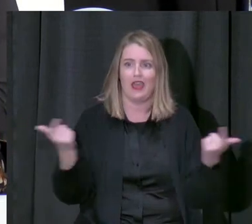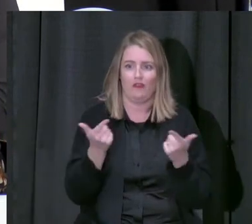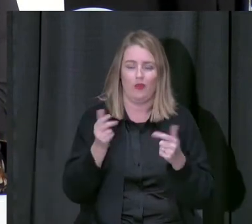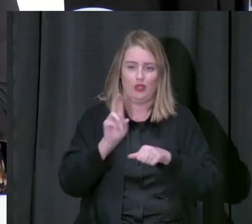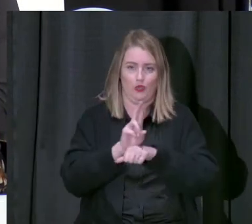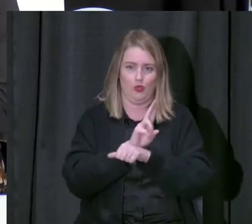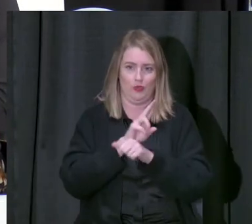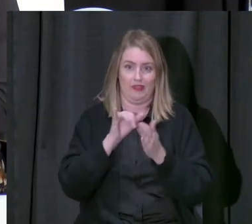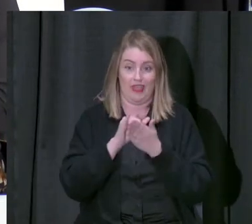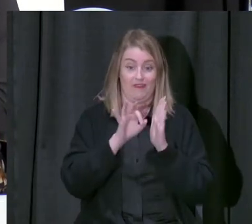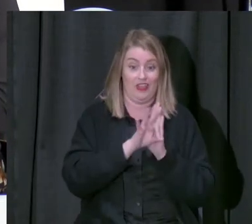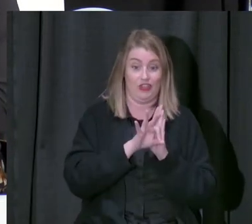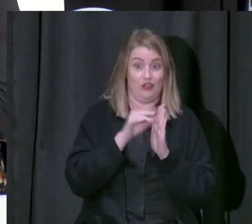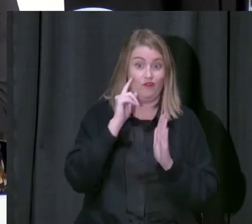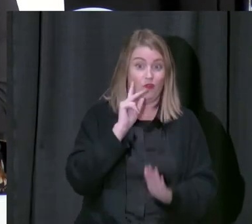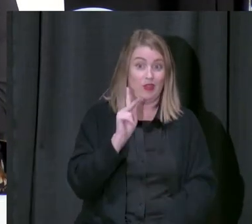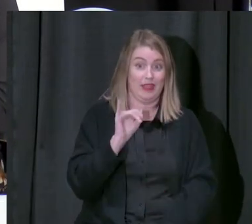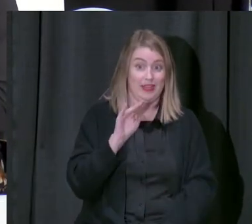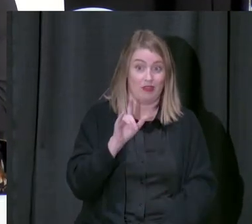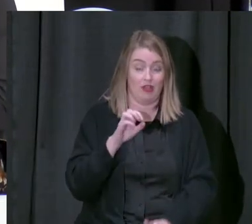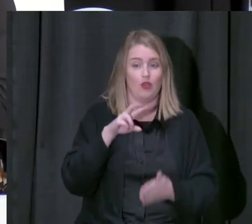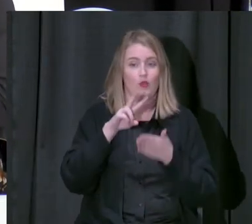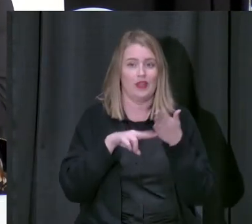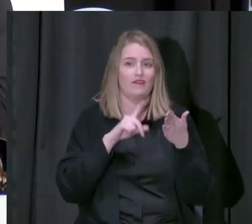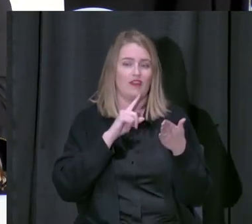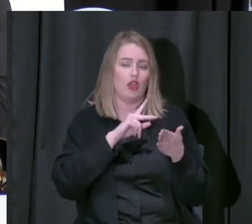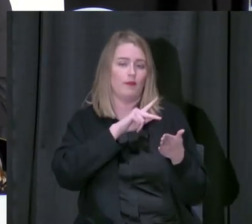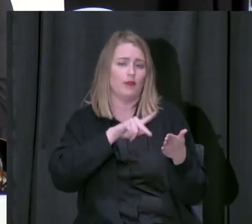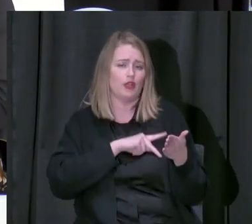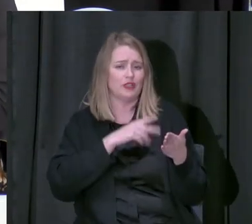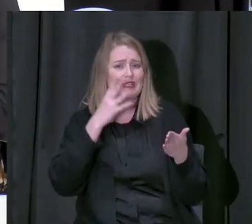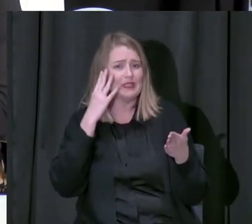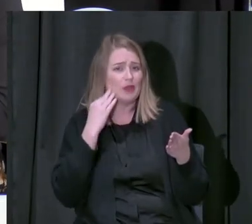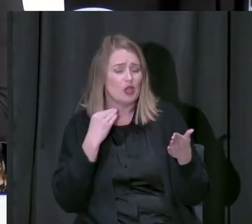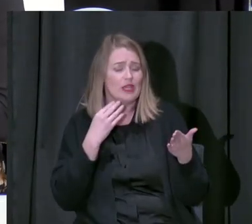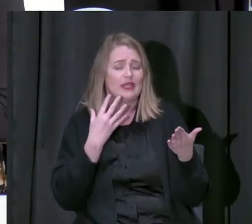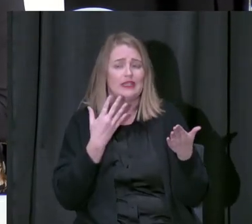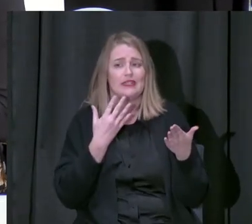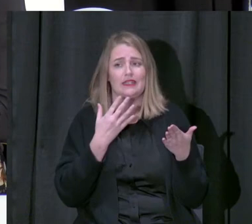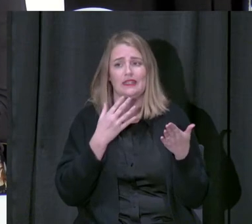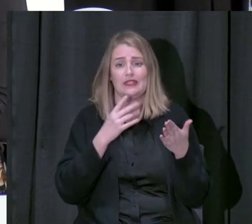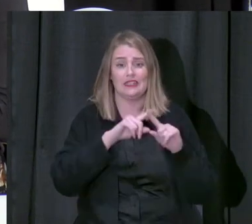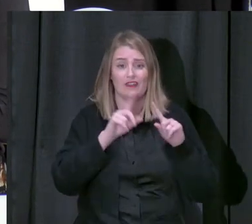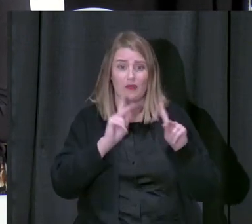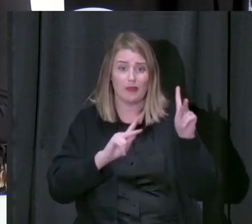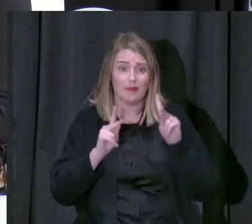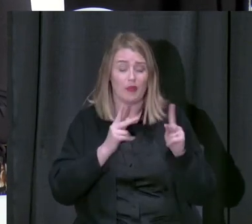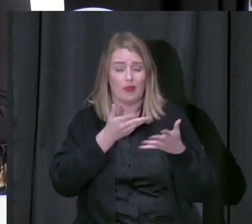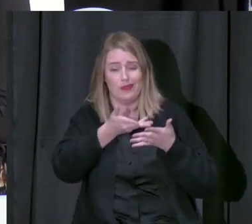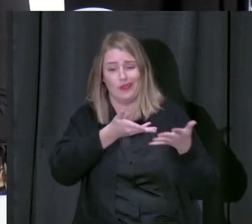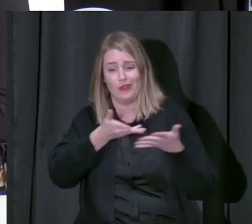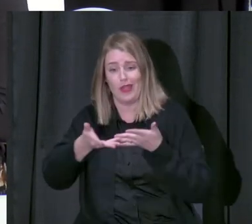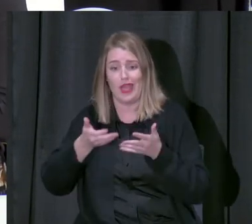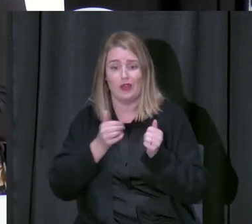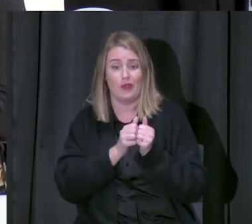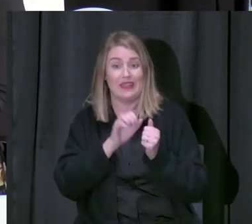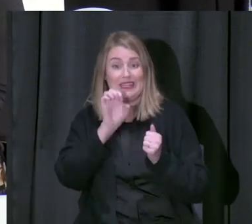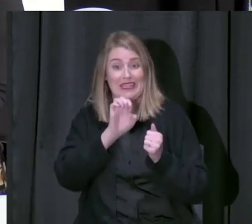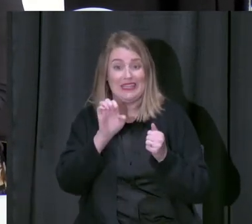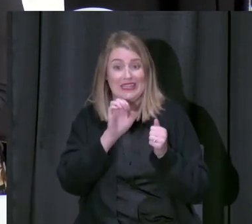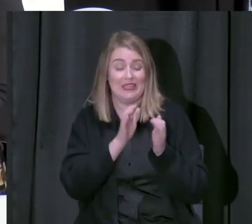using a feature in Kindle, because reading is a very personal experience and different people are going to interact with an